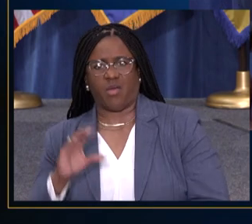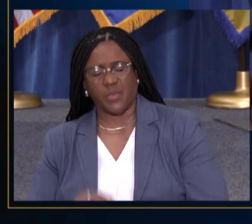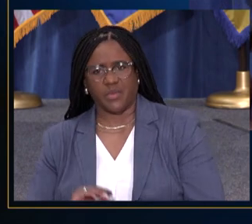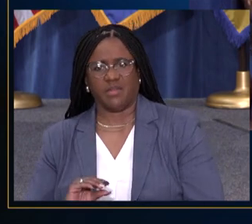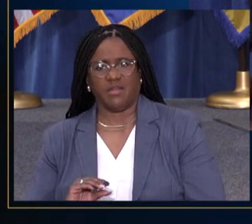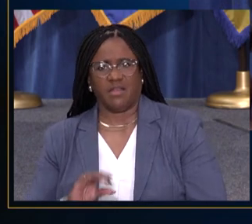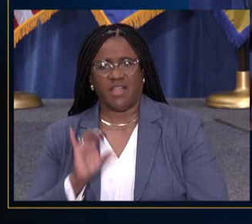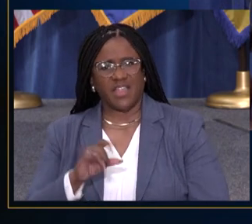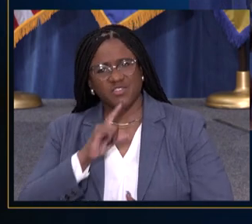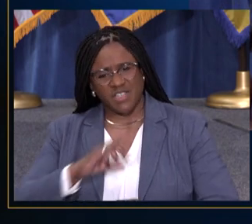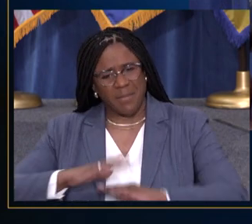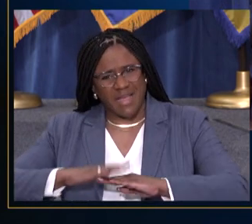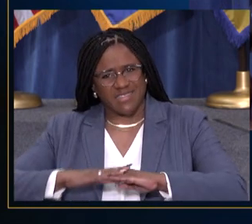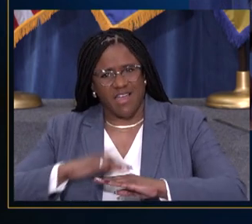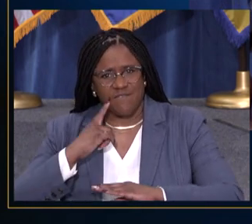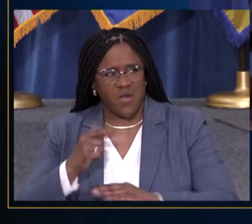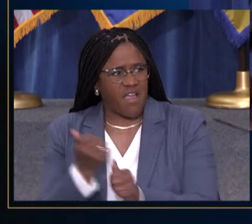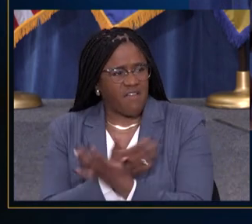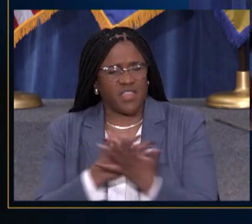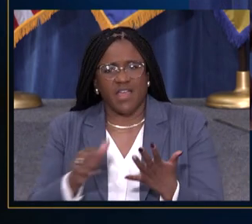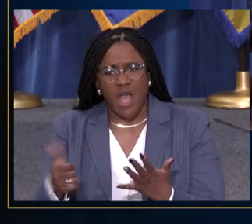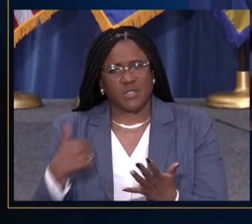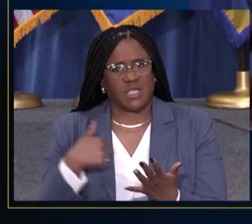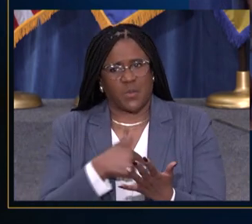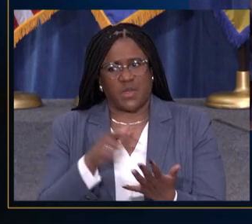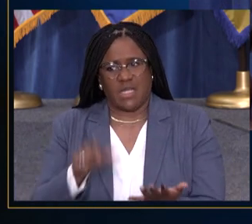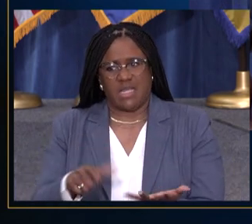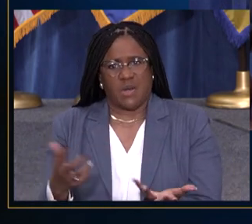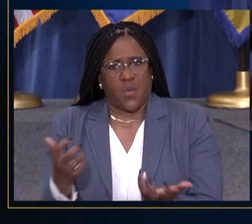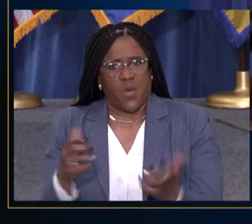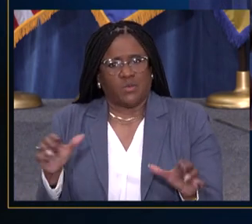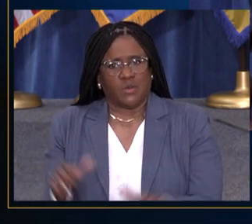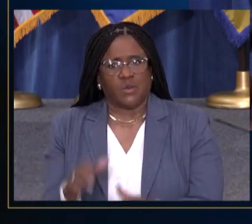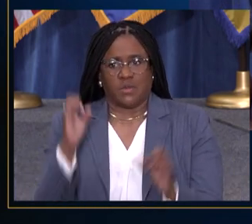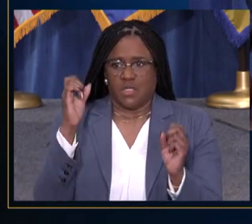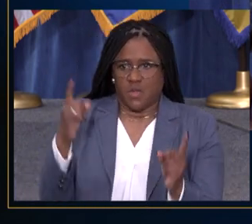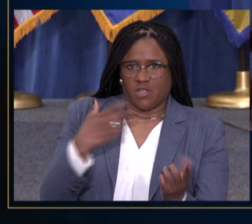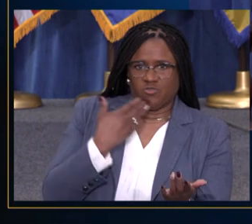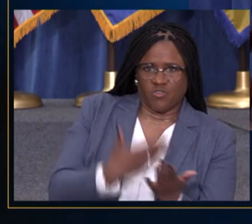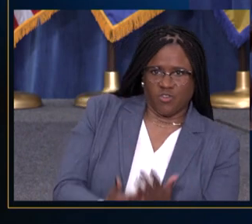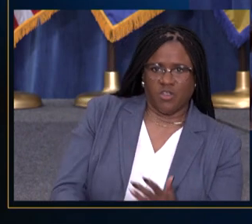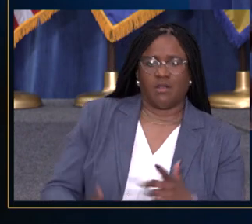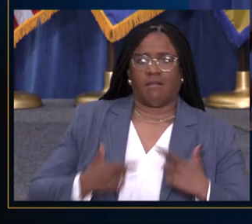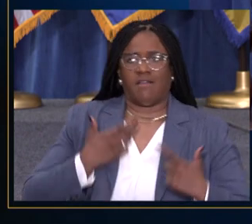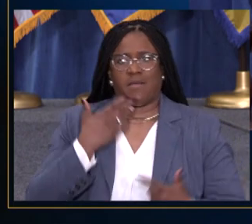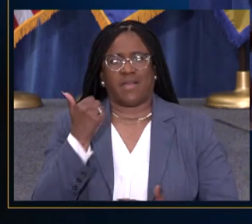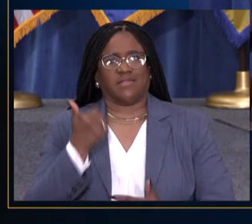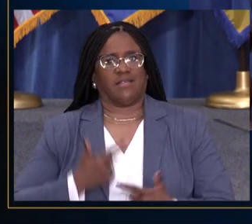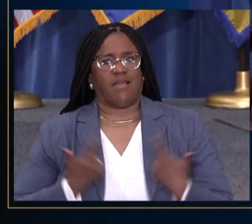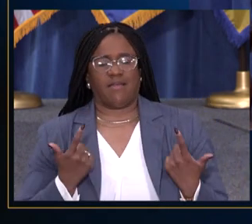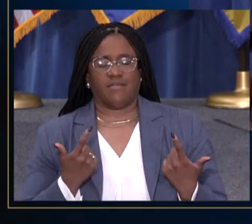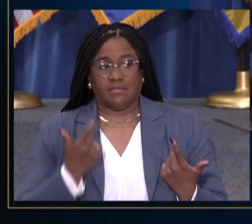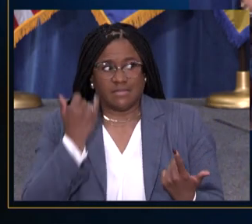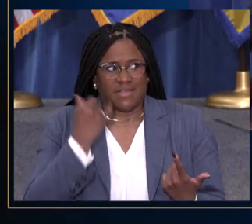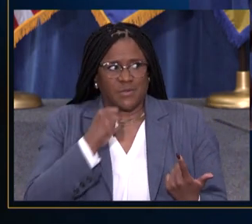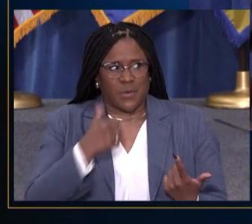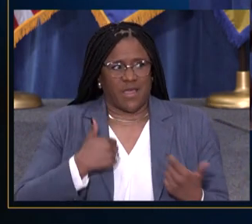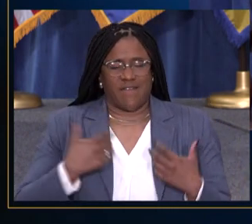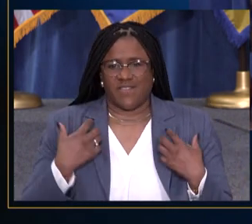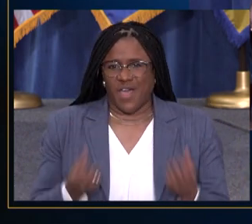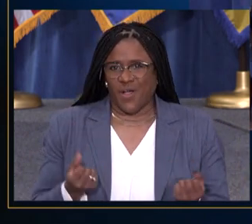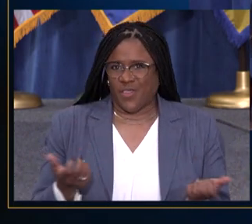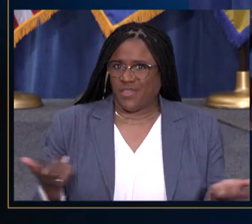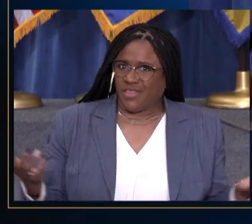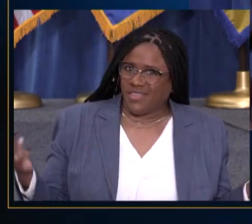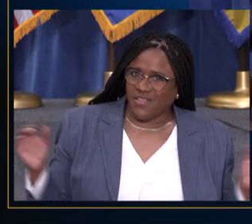baseline for being able to do all of the other things that we talk about, get a good education, live your best life. If you don't have your health, you don't